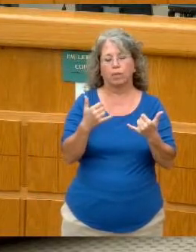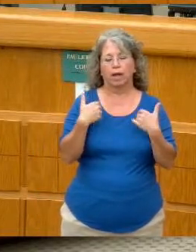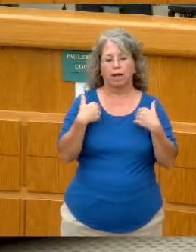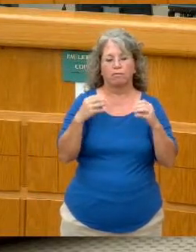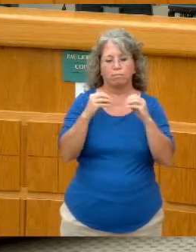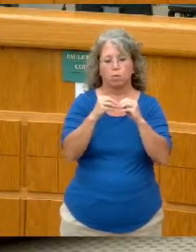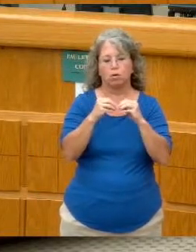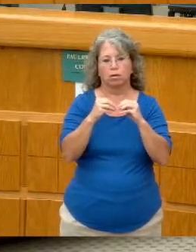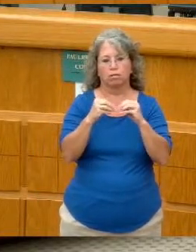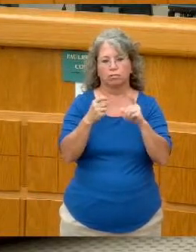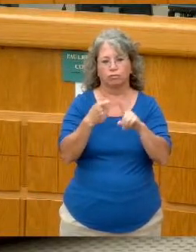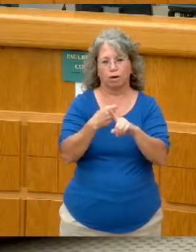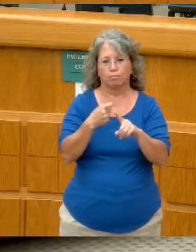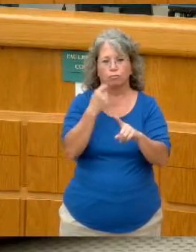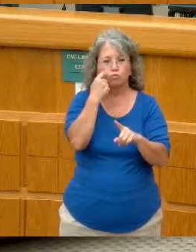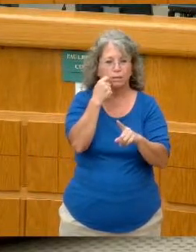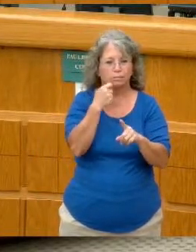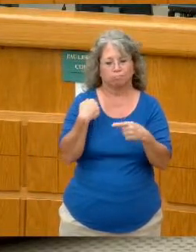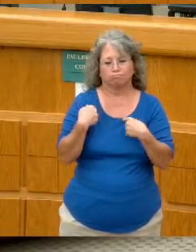in the past.